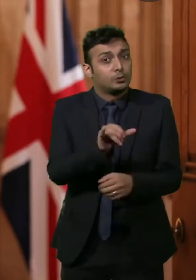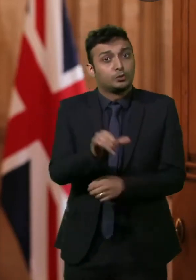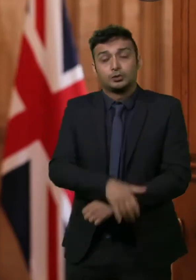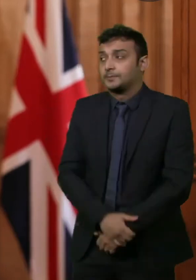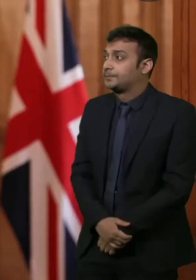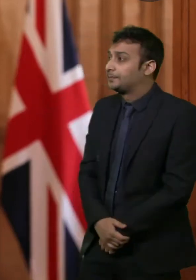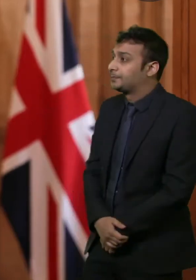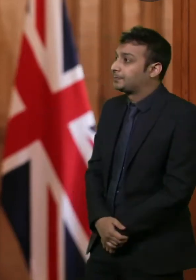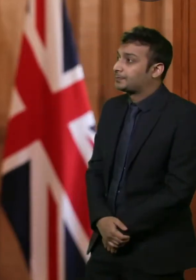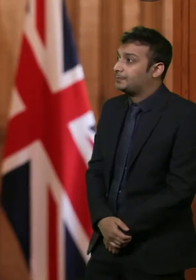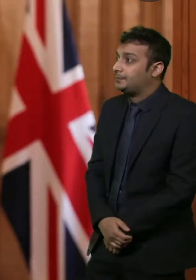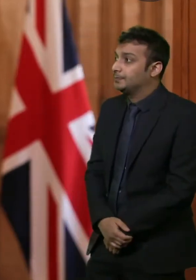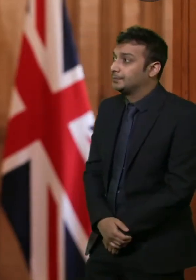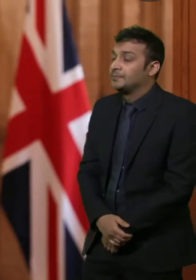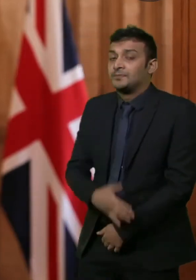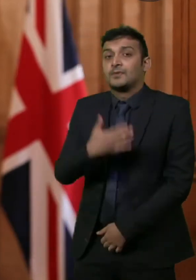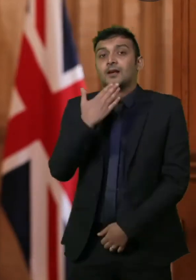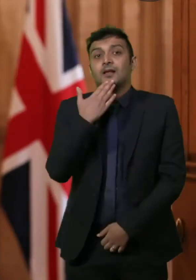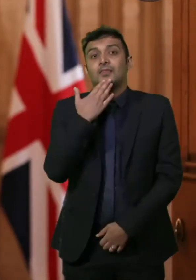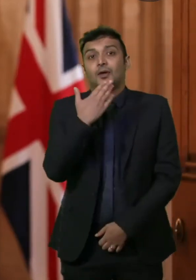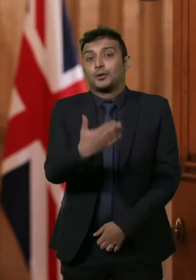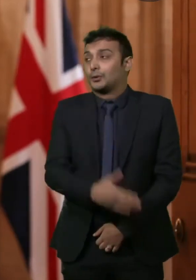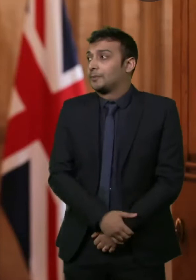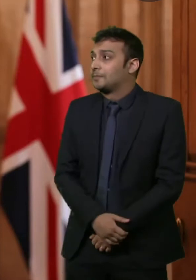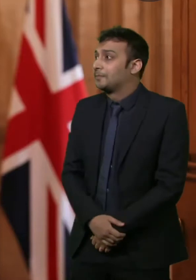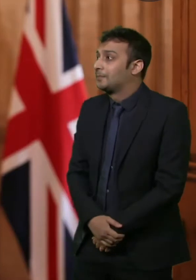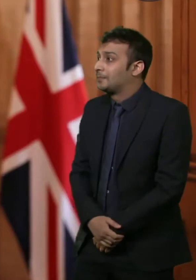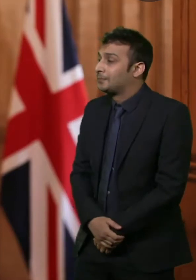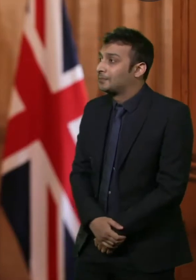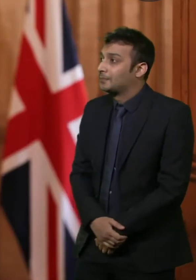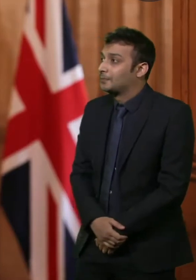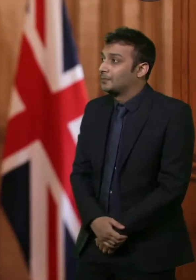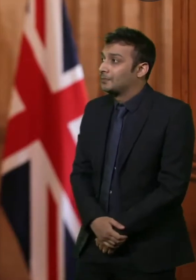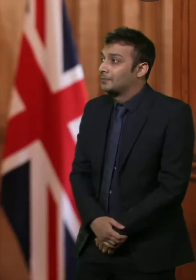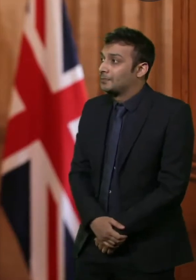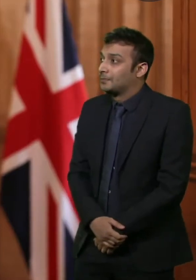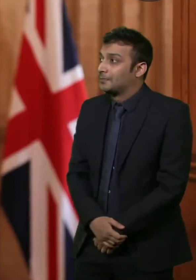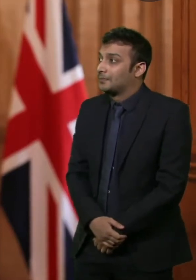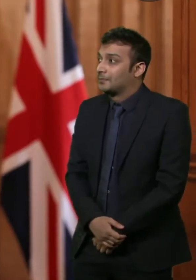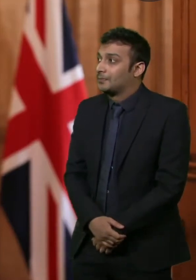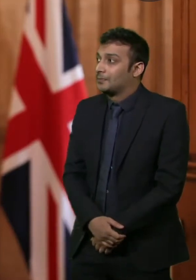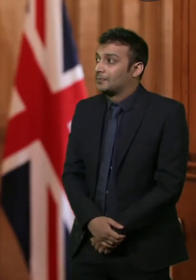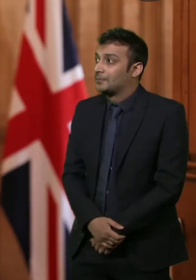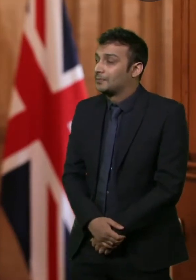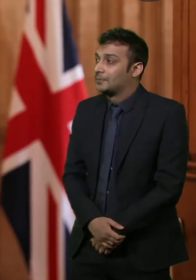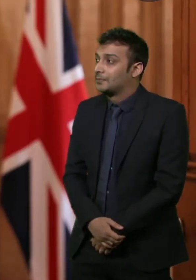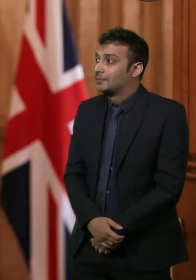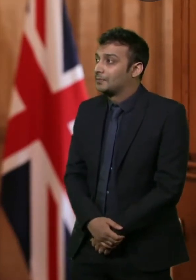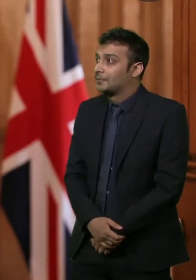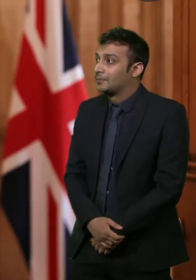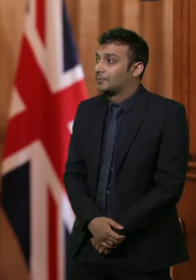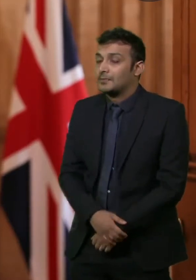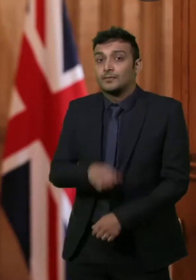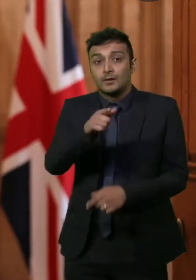such inquiries will be answered with the normal declarations in the normal way. And on